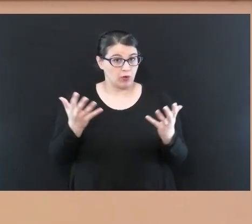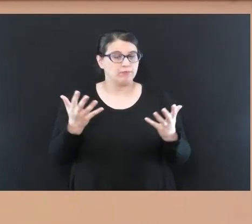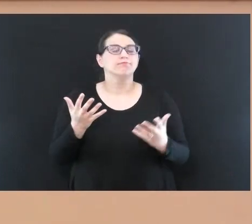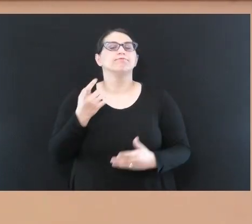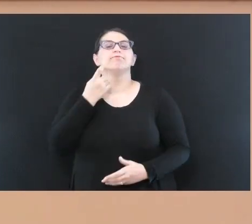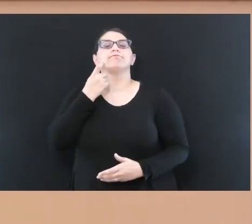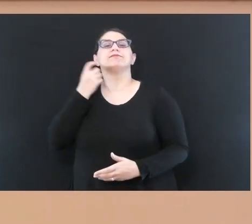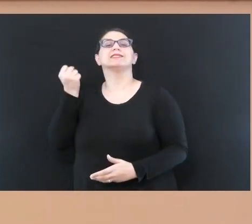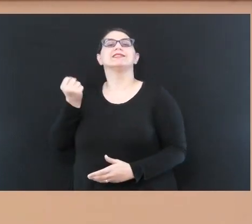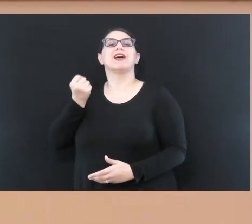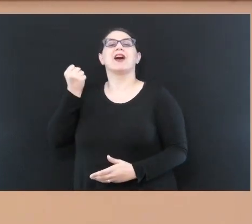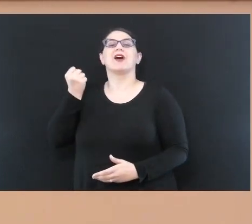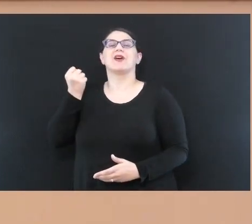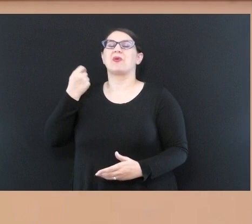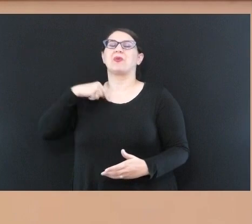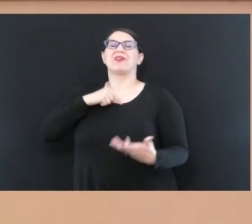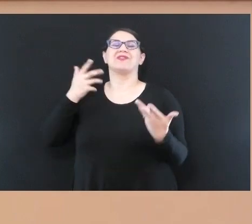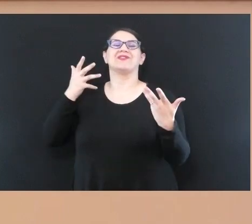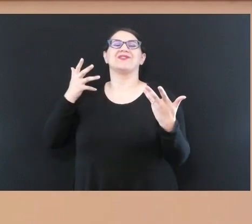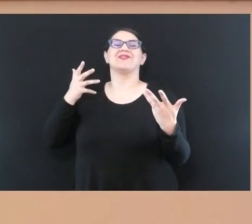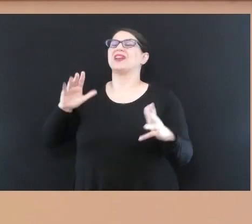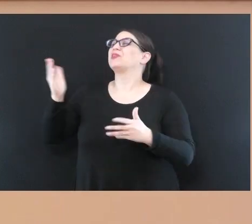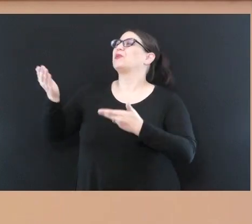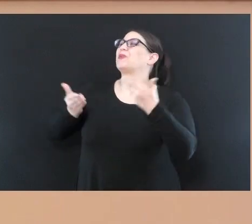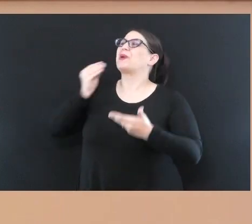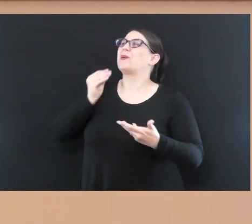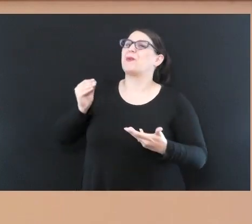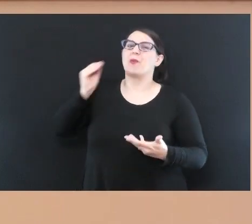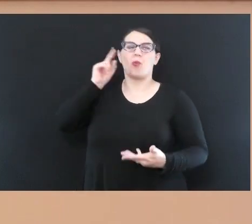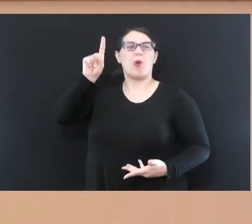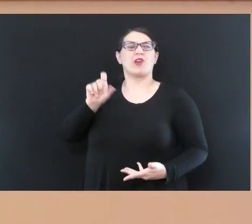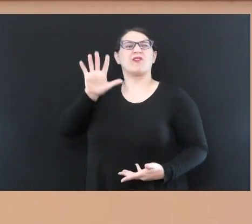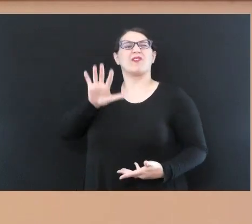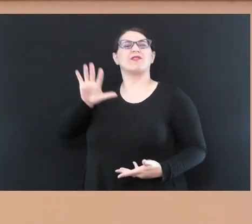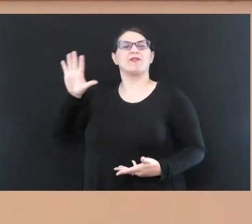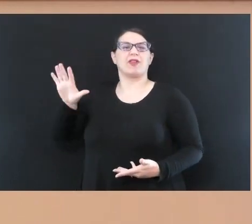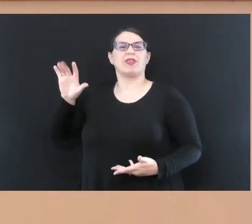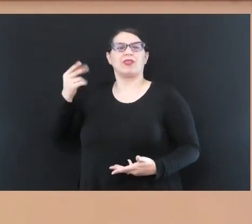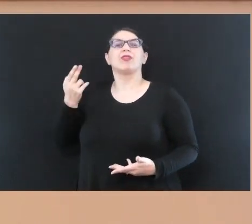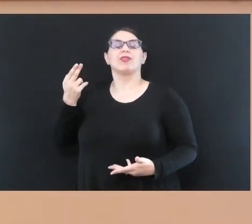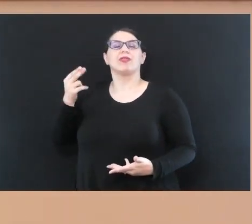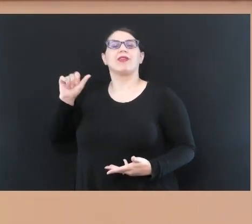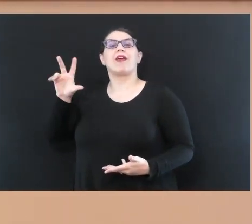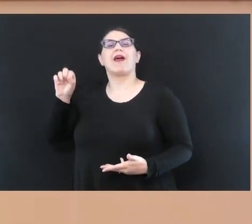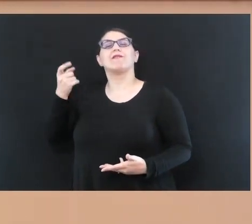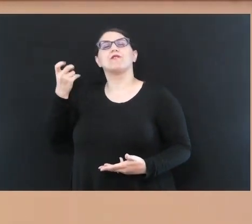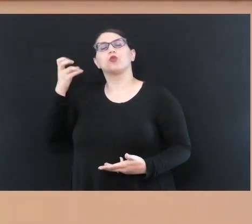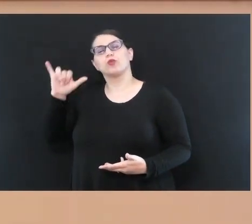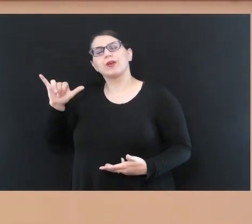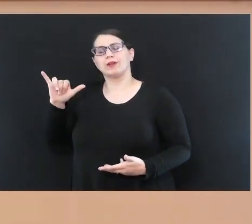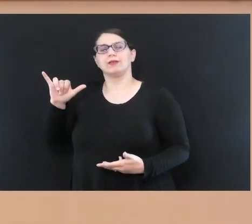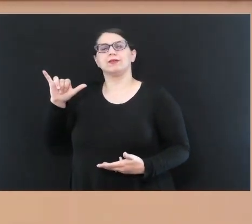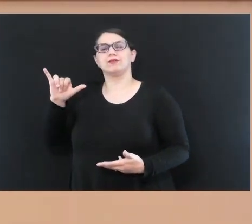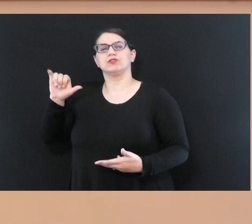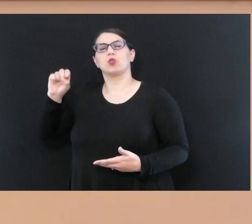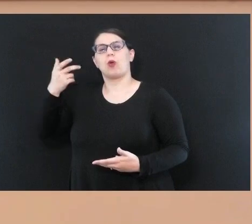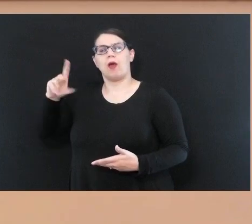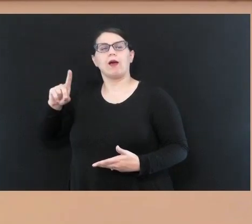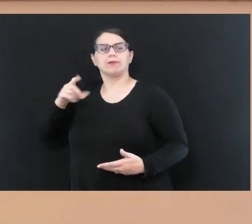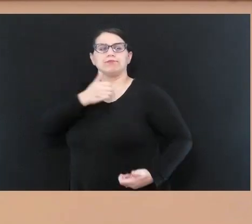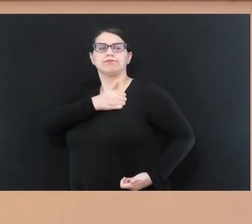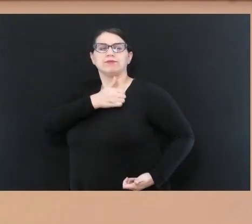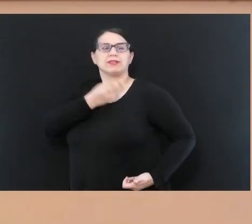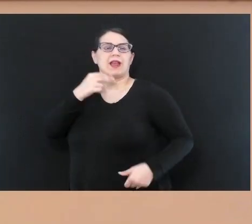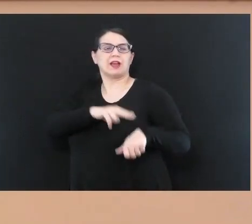home the balance of the 150th Cavalry Squadron. We're excited to have them home, glad to have them back